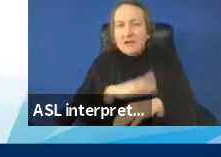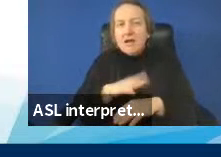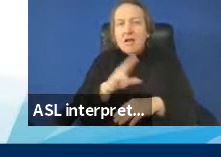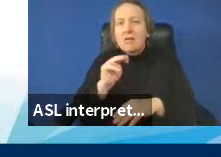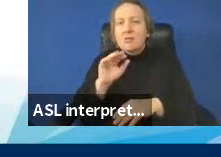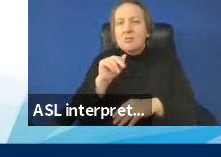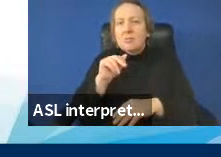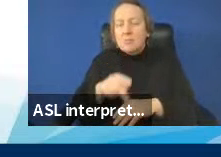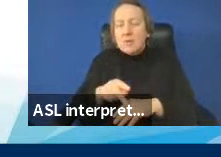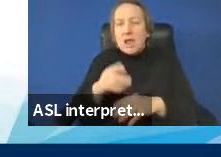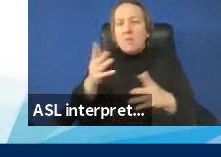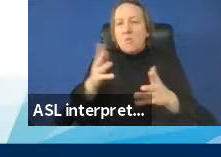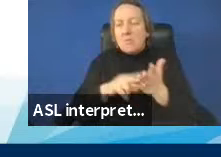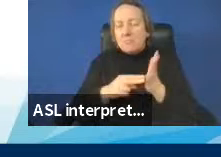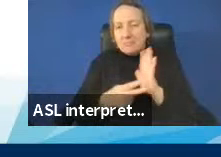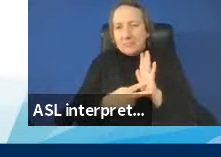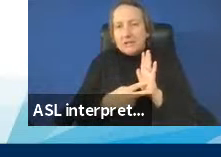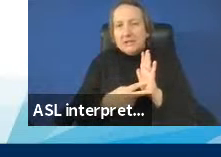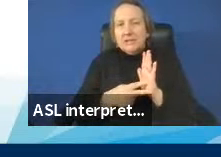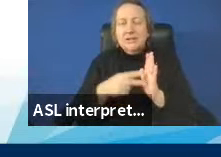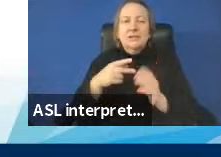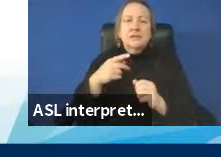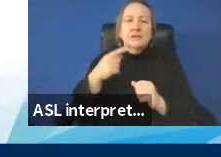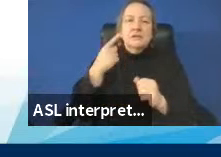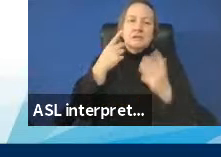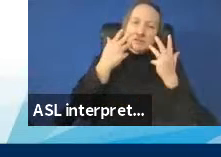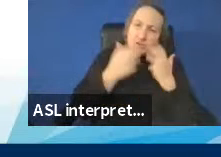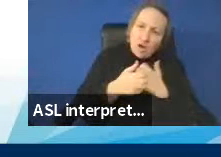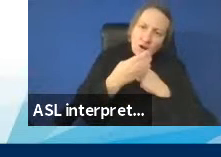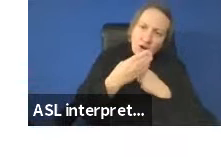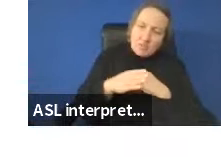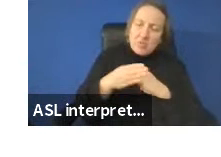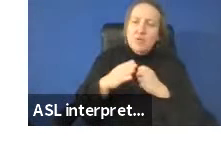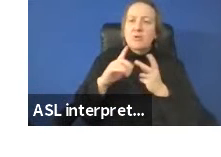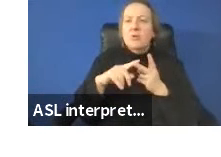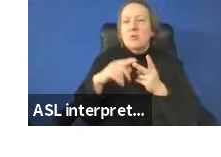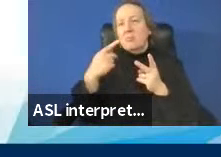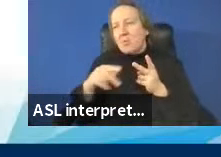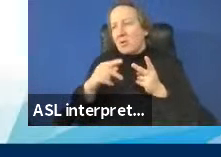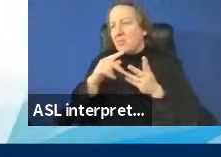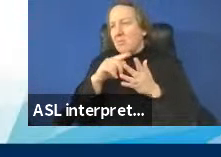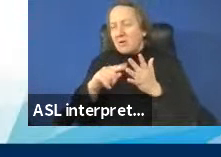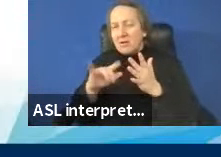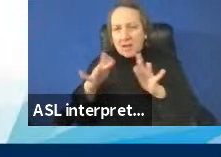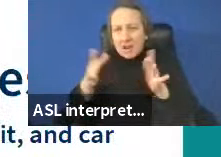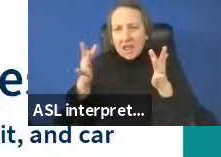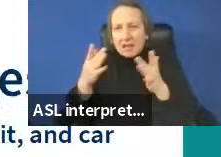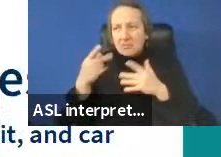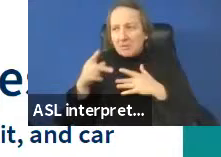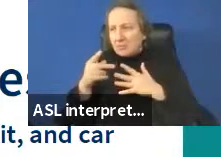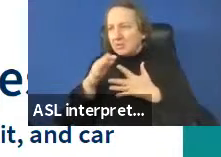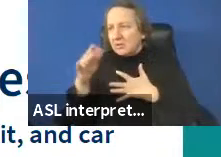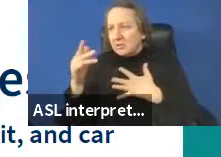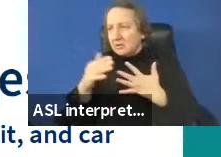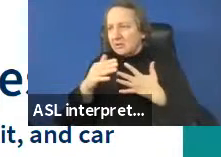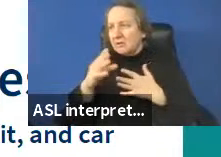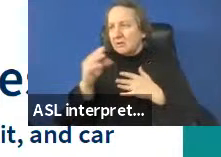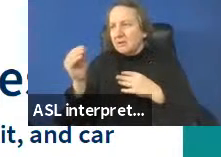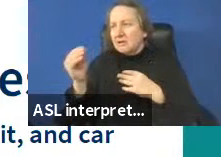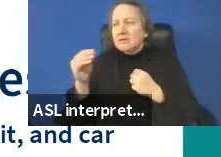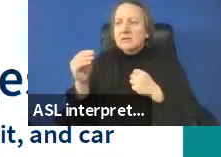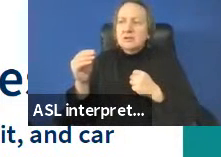maps, what they mean in terms of the dark blue, the purple, the light purple, and